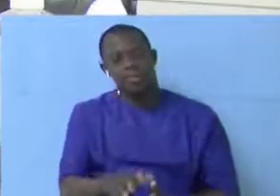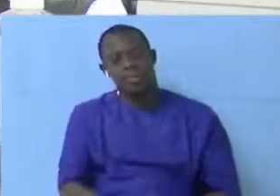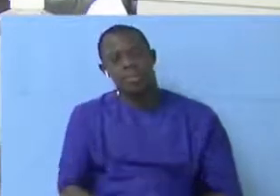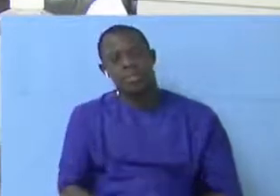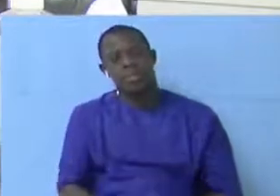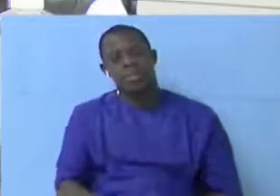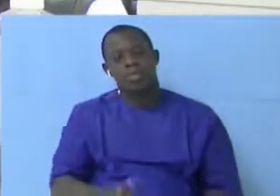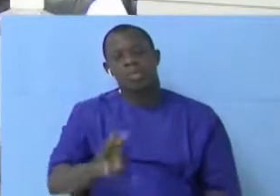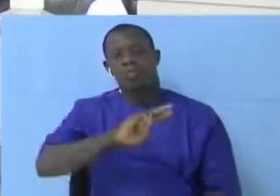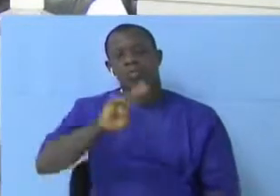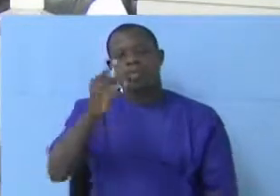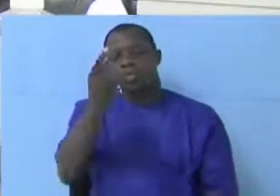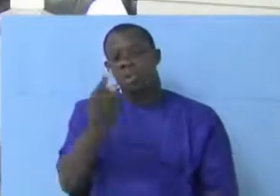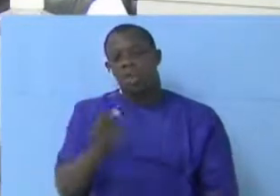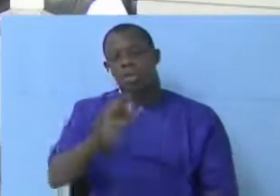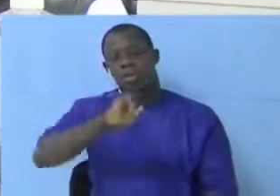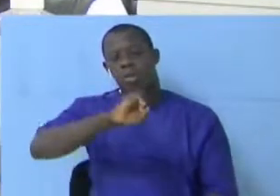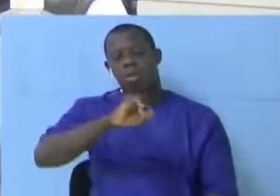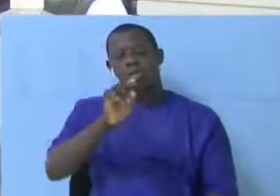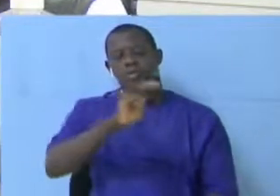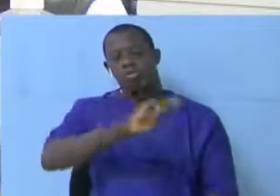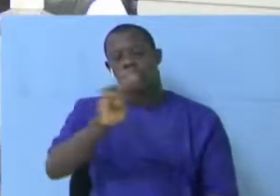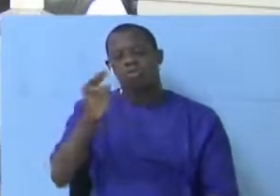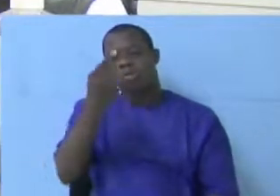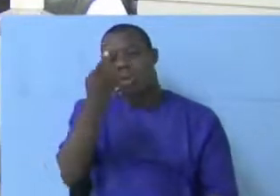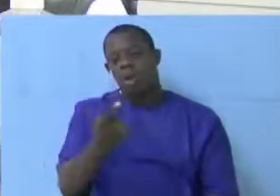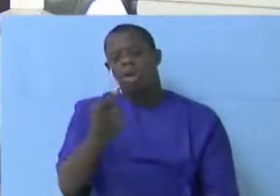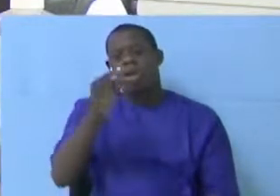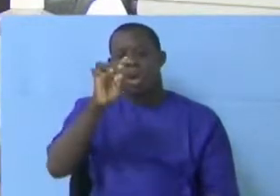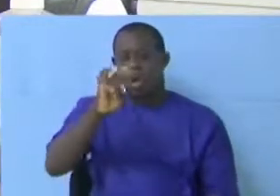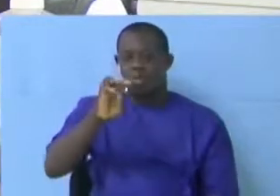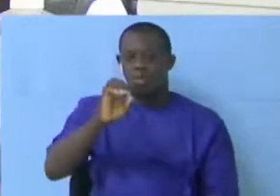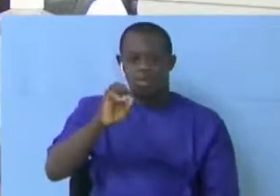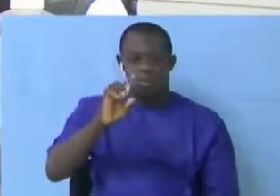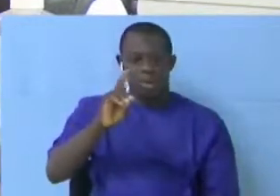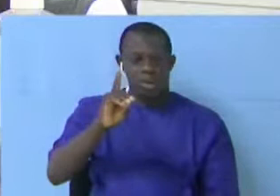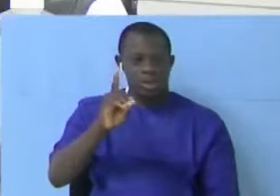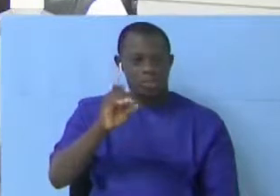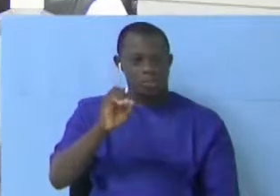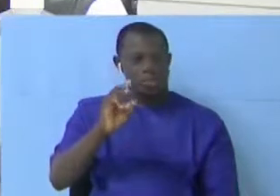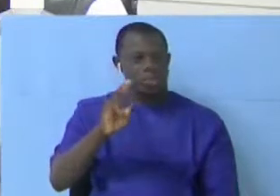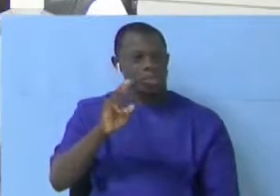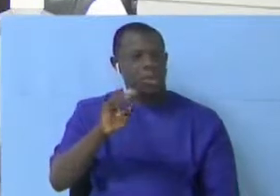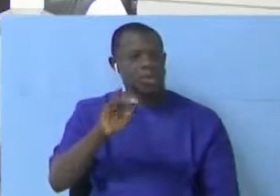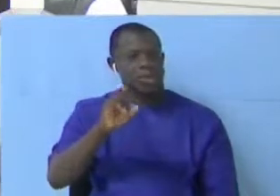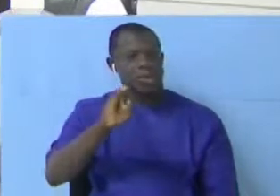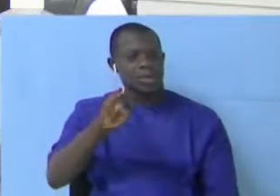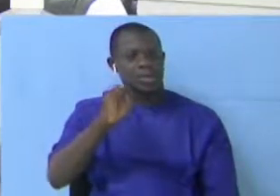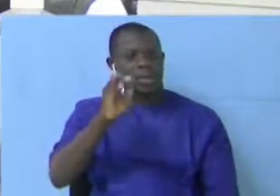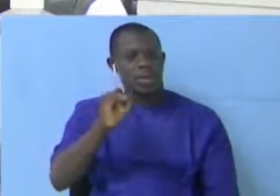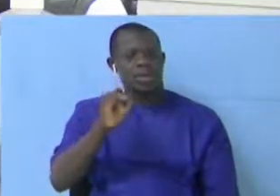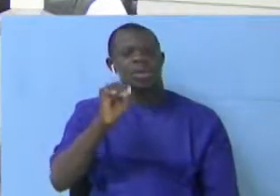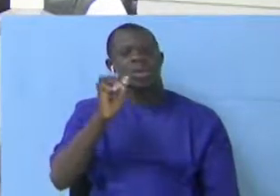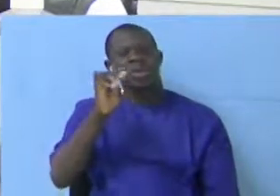not only Job, sorry, not only Murnjai, or Job, but Job,